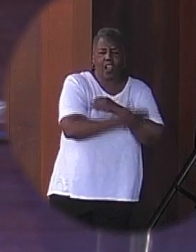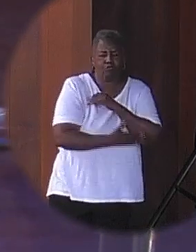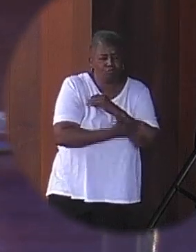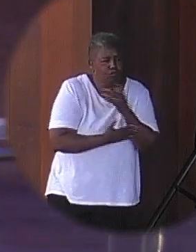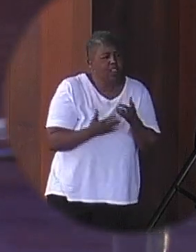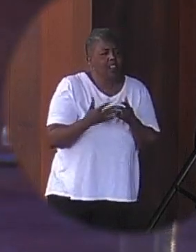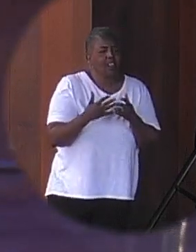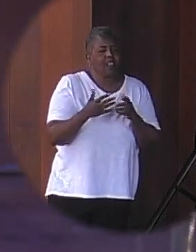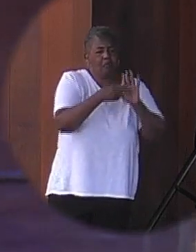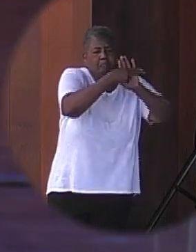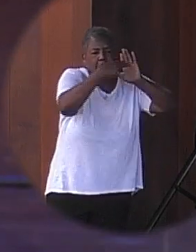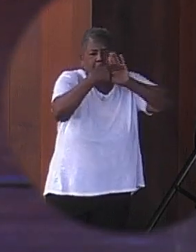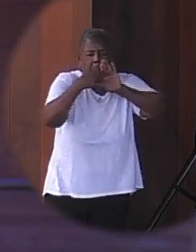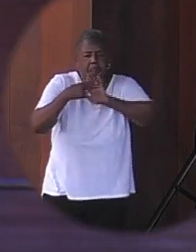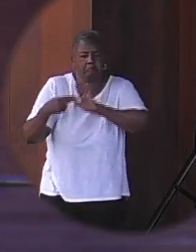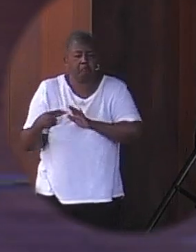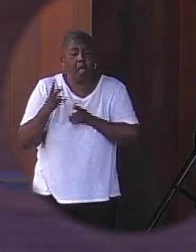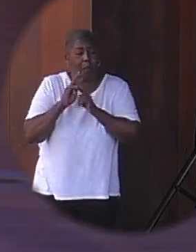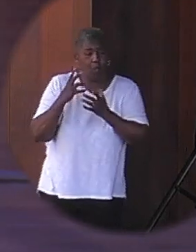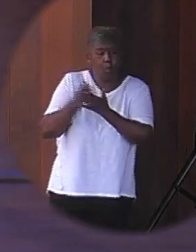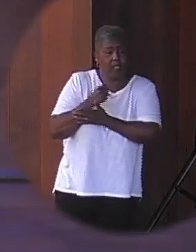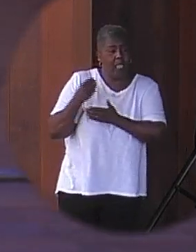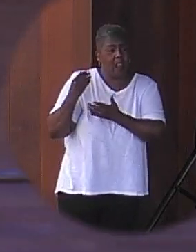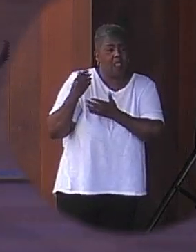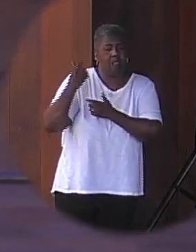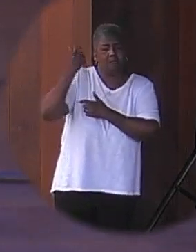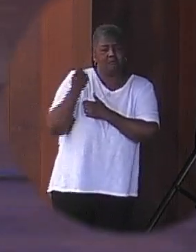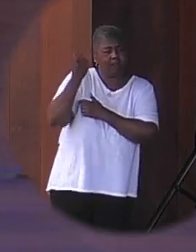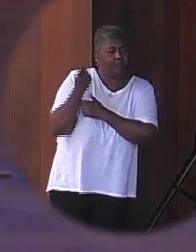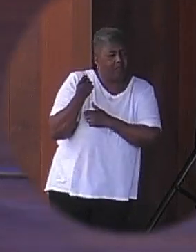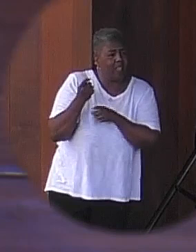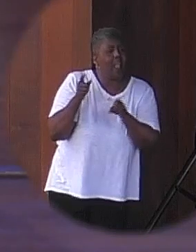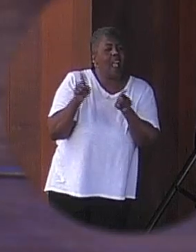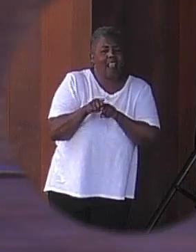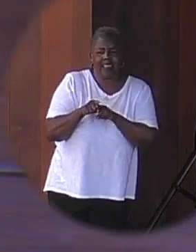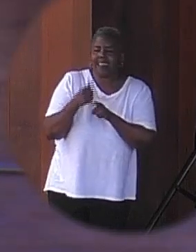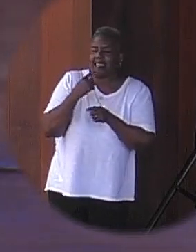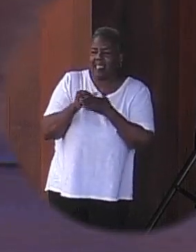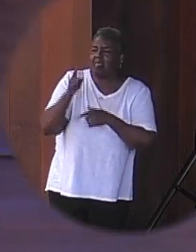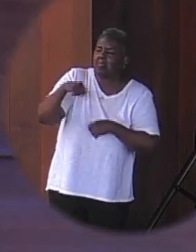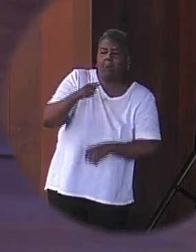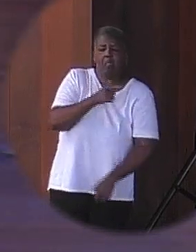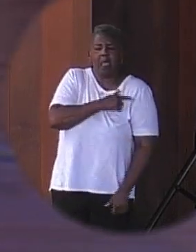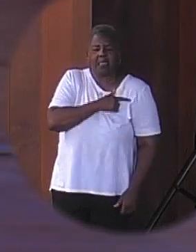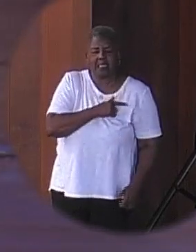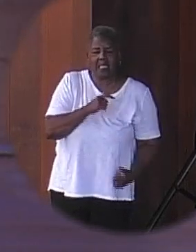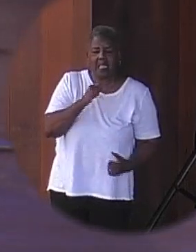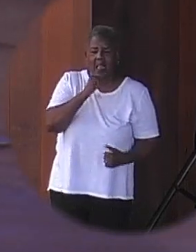that stereotypes the recipients of welfare as lazy,